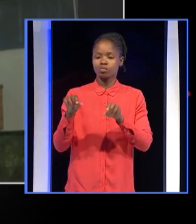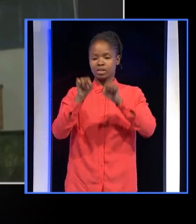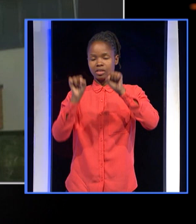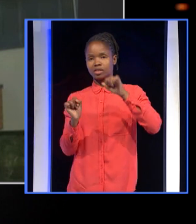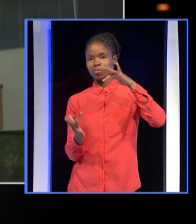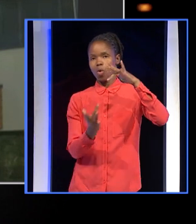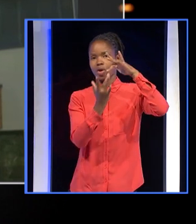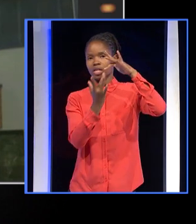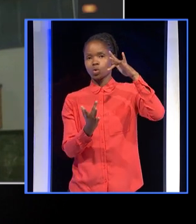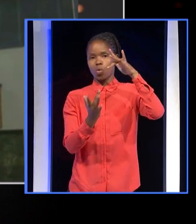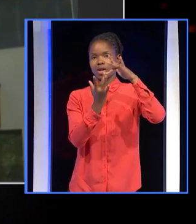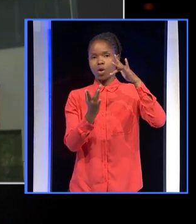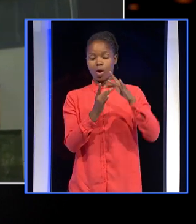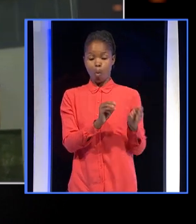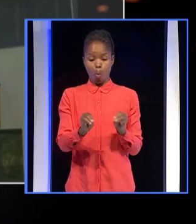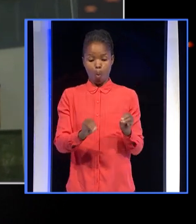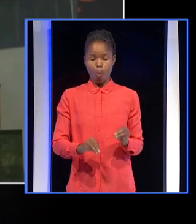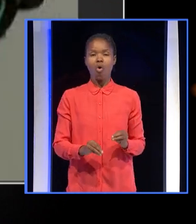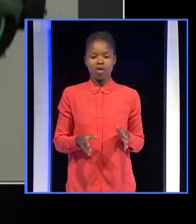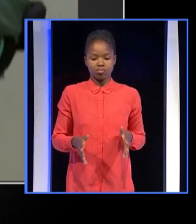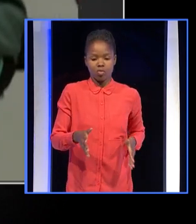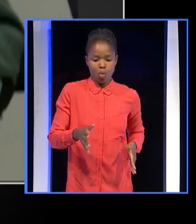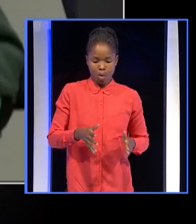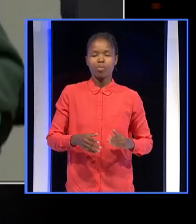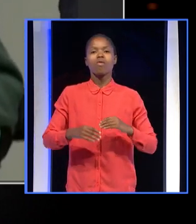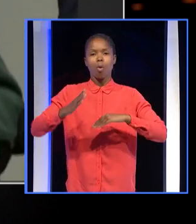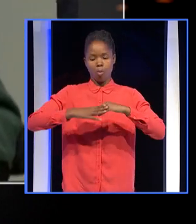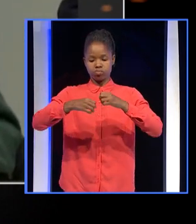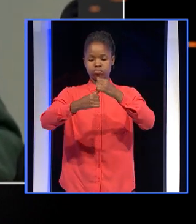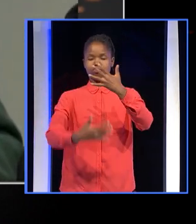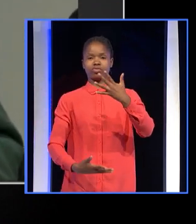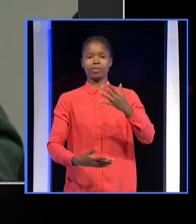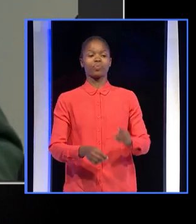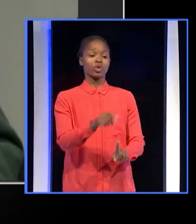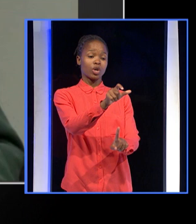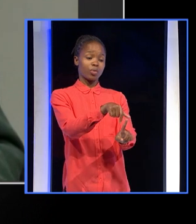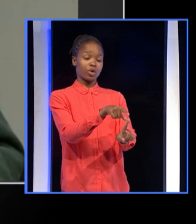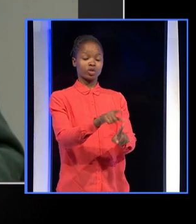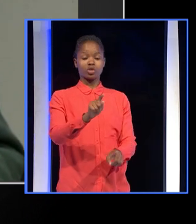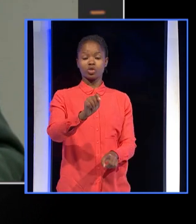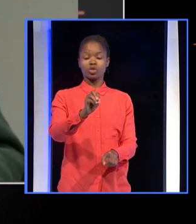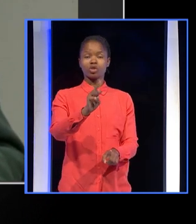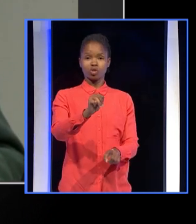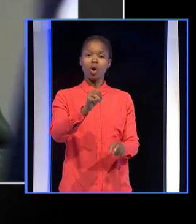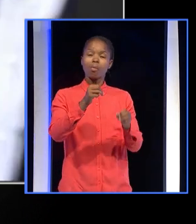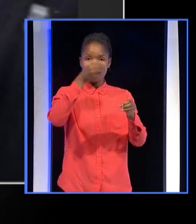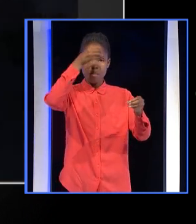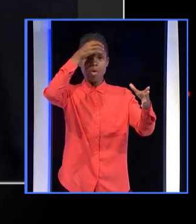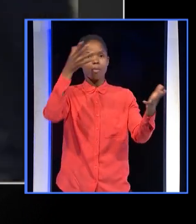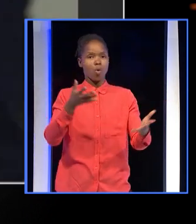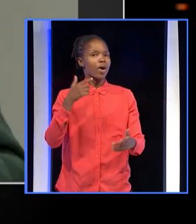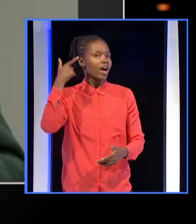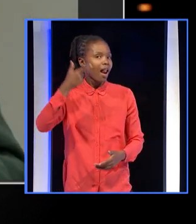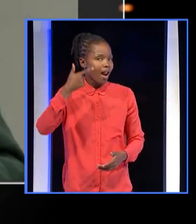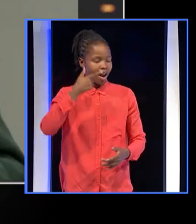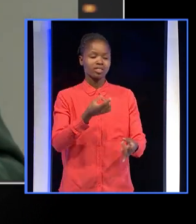progressively increase the number of movements that he could make. Commenting on the results, Tom Shakespeare, a professor of the London School of Hygiene and